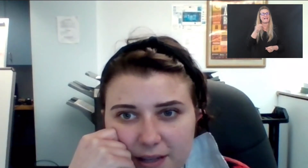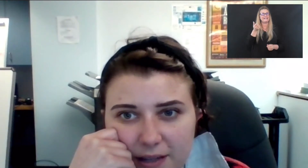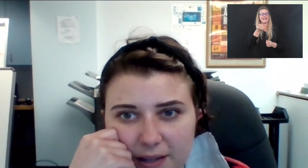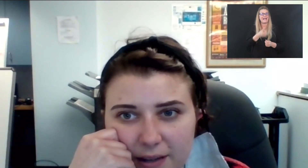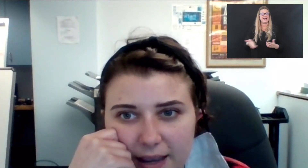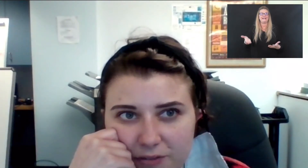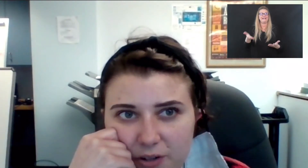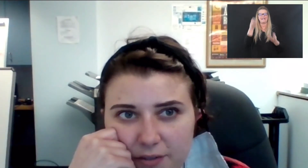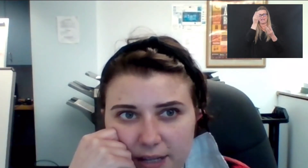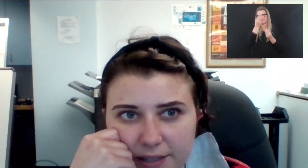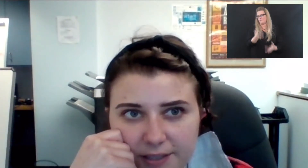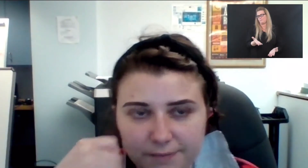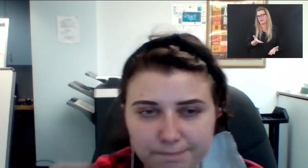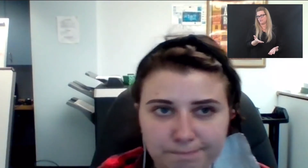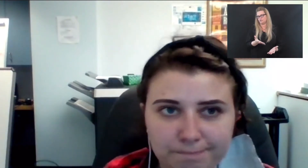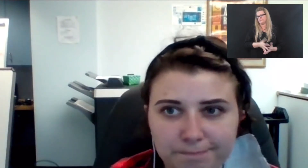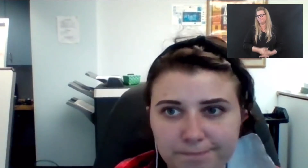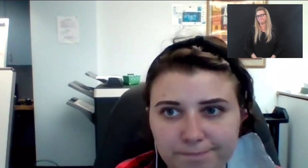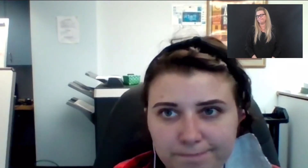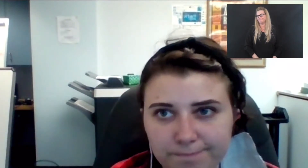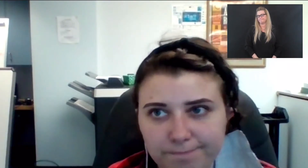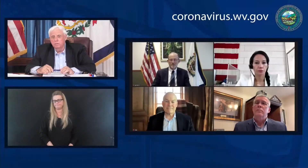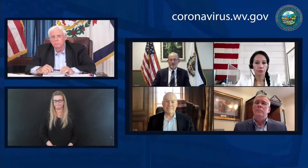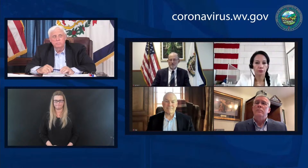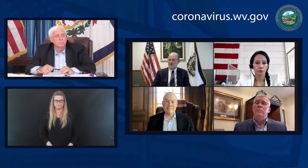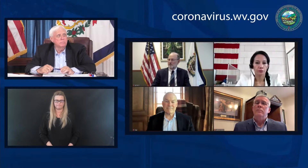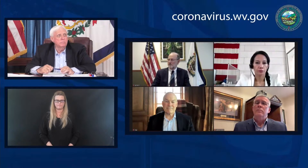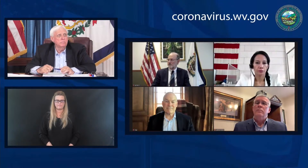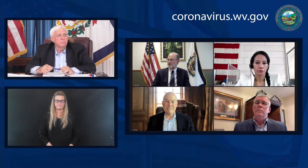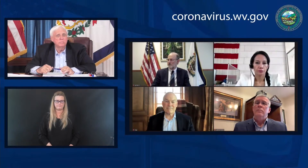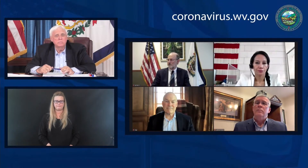document any after effects.